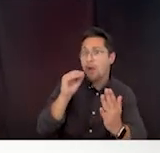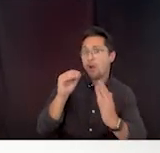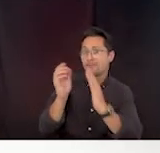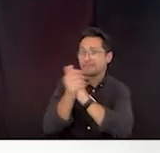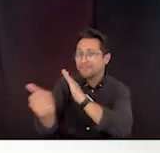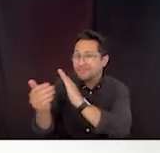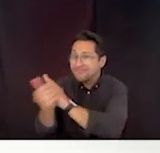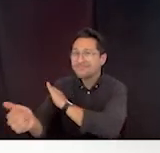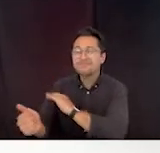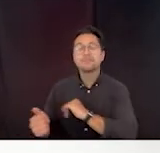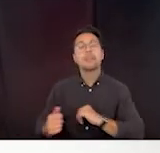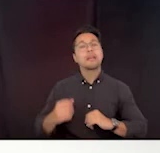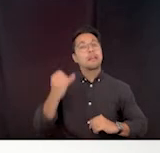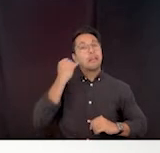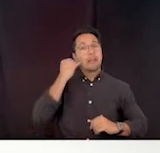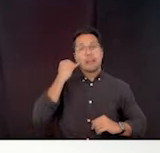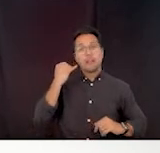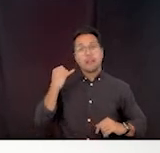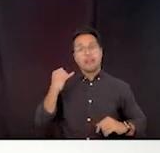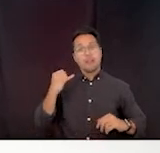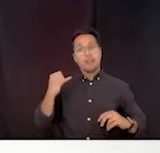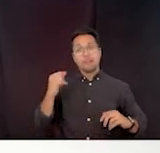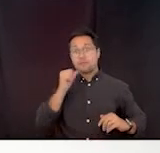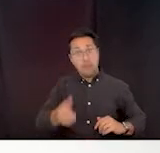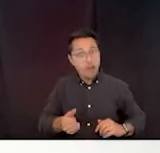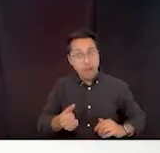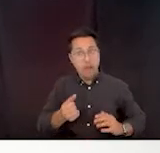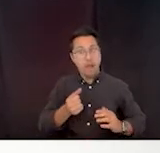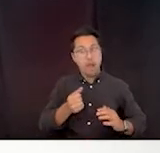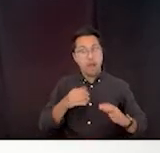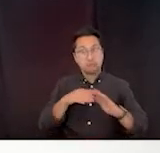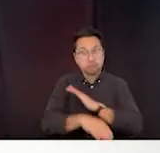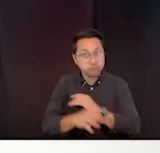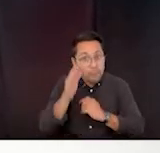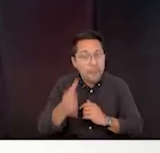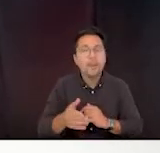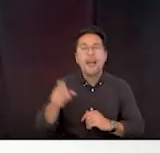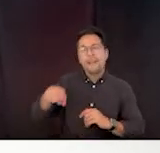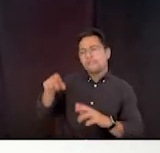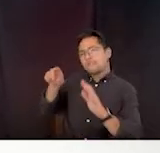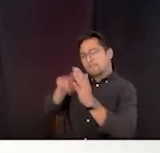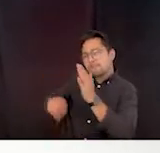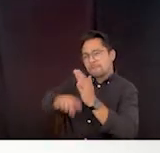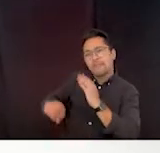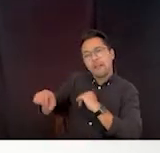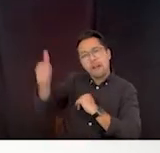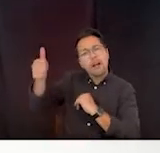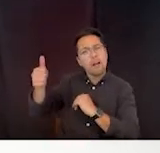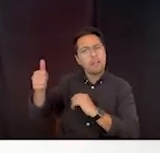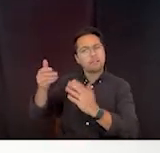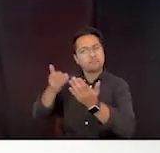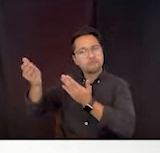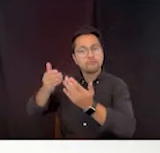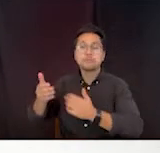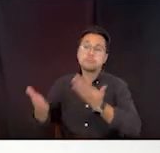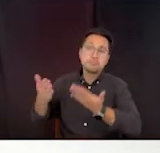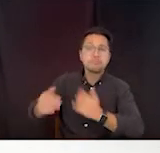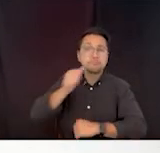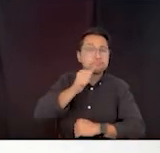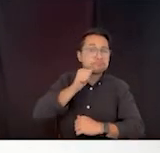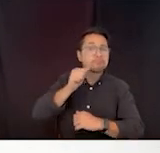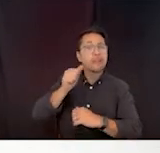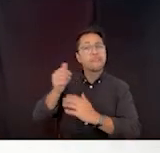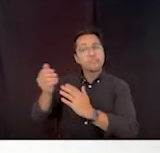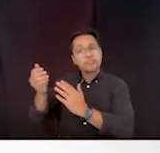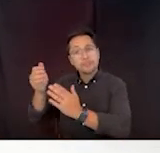be in there? And if not, then we look at maybe a more intensive service, and that's where you look at maybe a private preschool that provides a higher level of support,